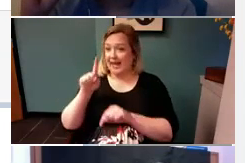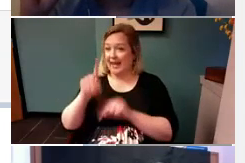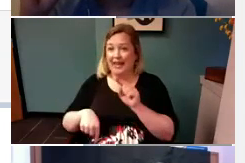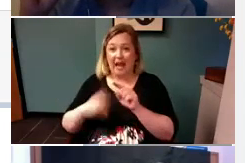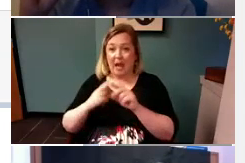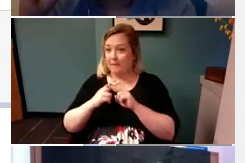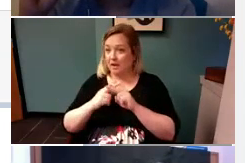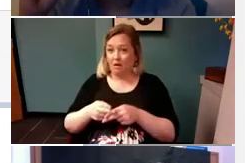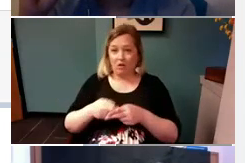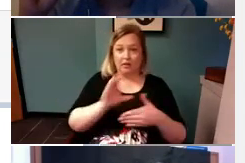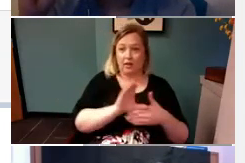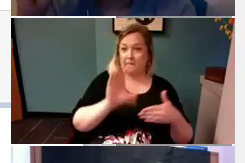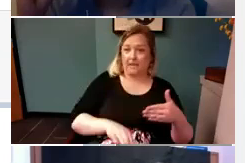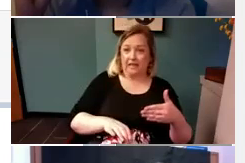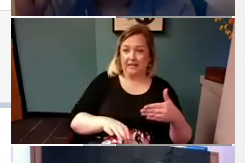graph?